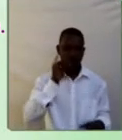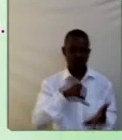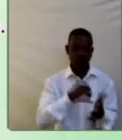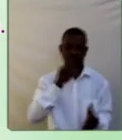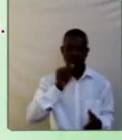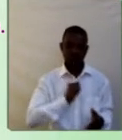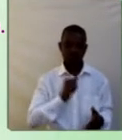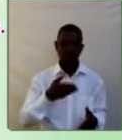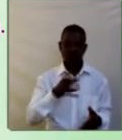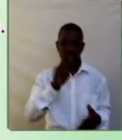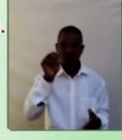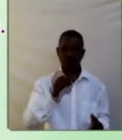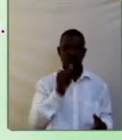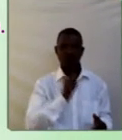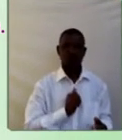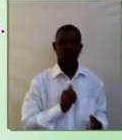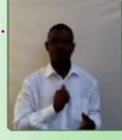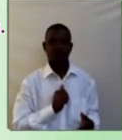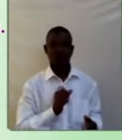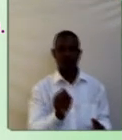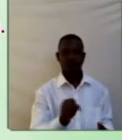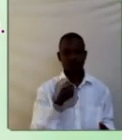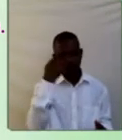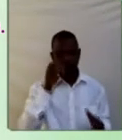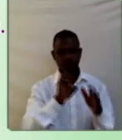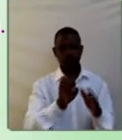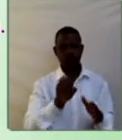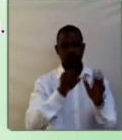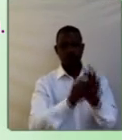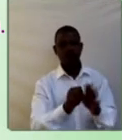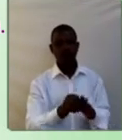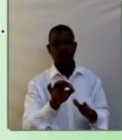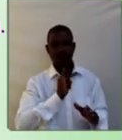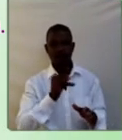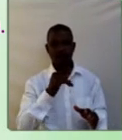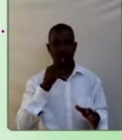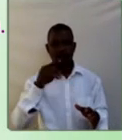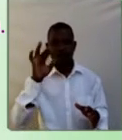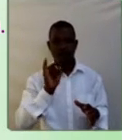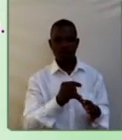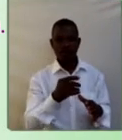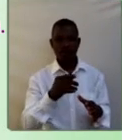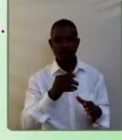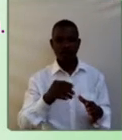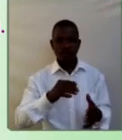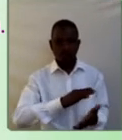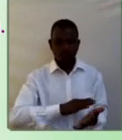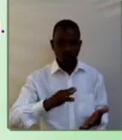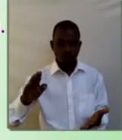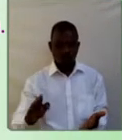itself, themselves. For example, I swept the room